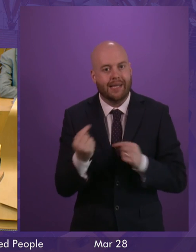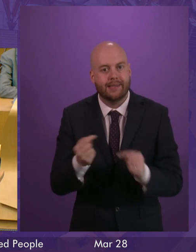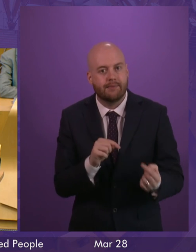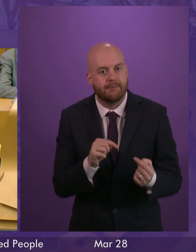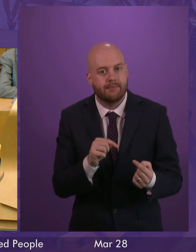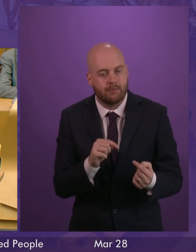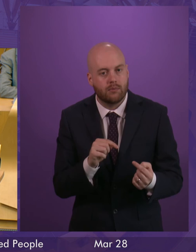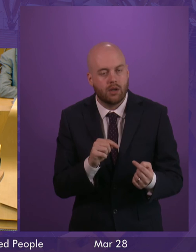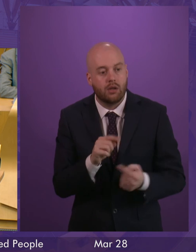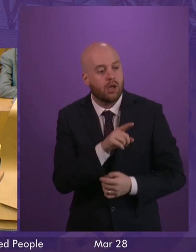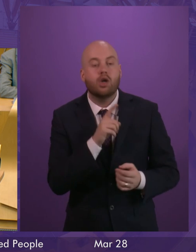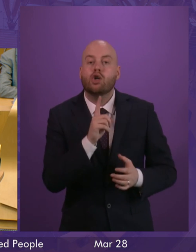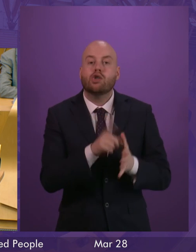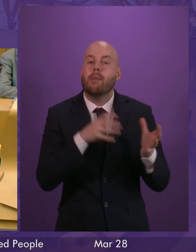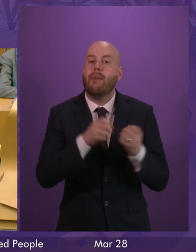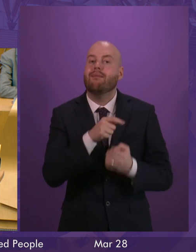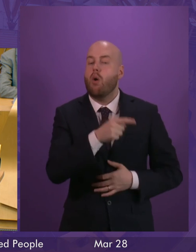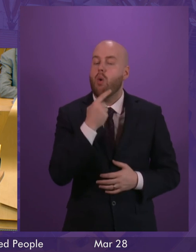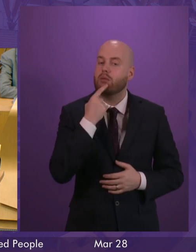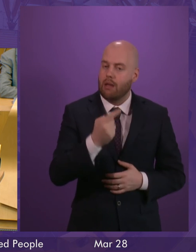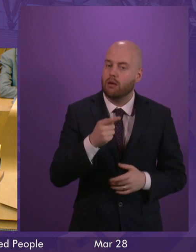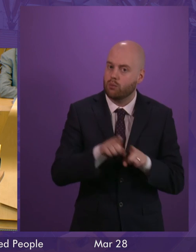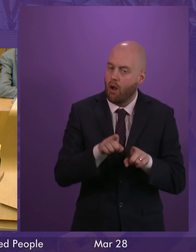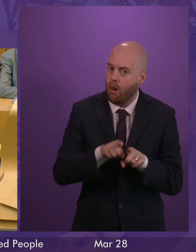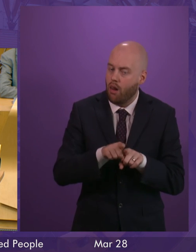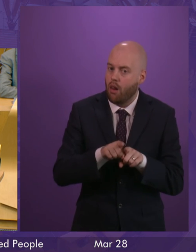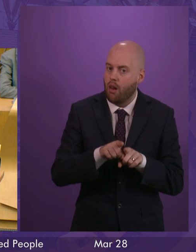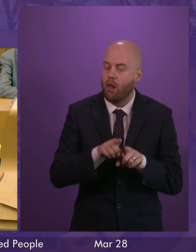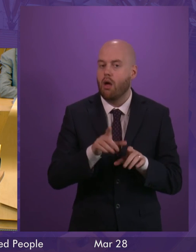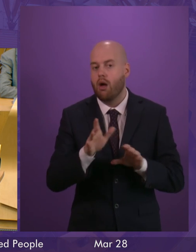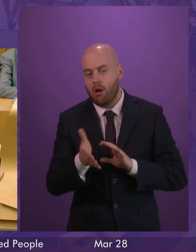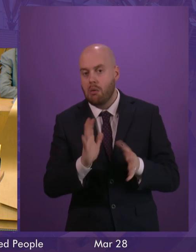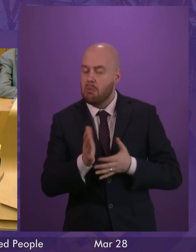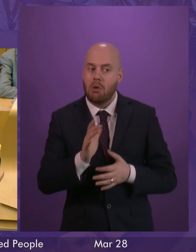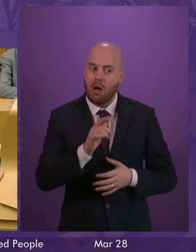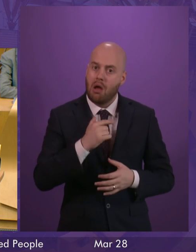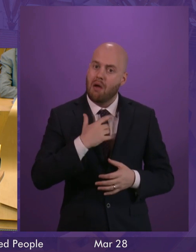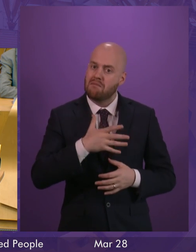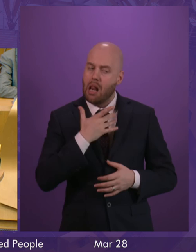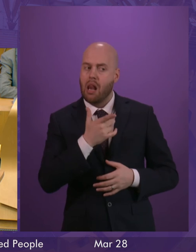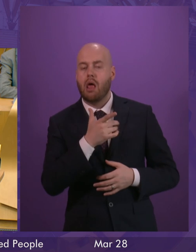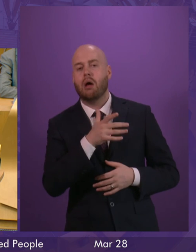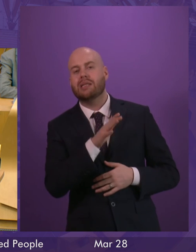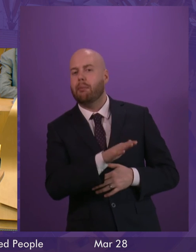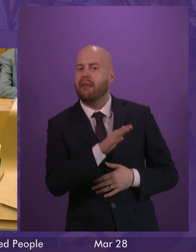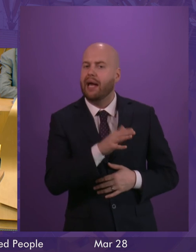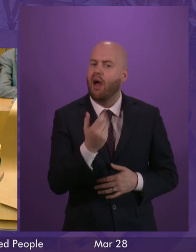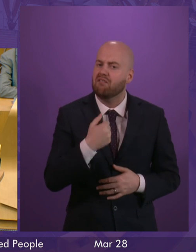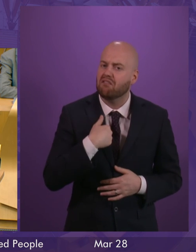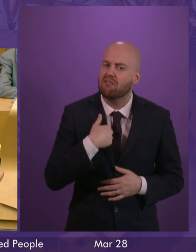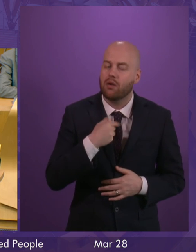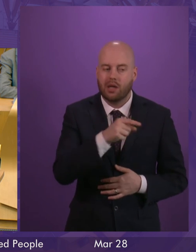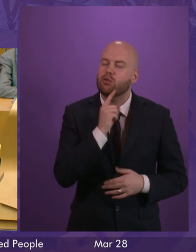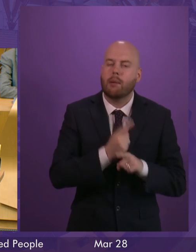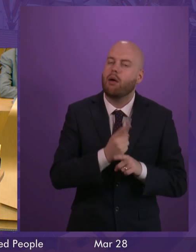about, he did make reference to another point, which I had sympathy with. He talked about the concern